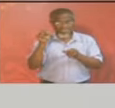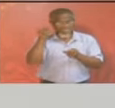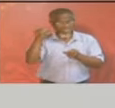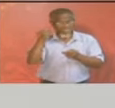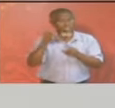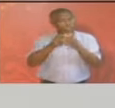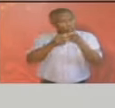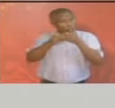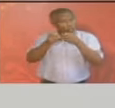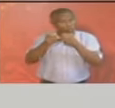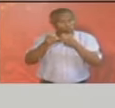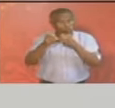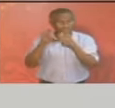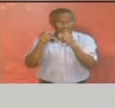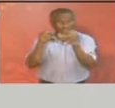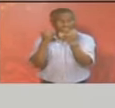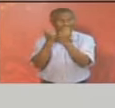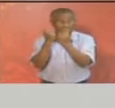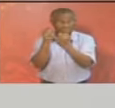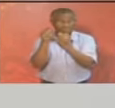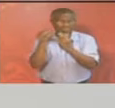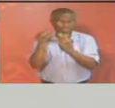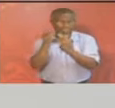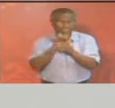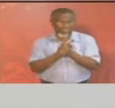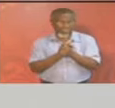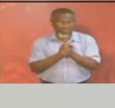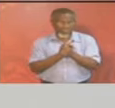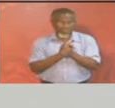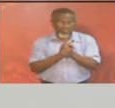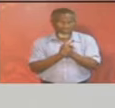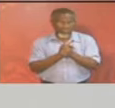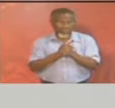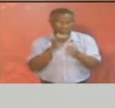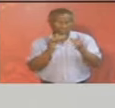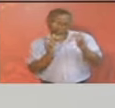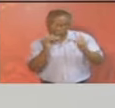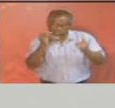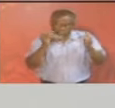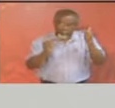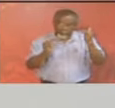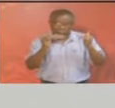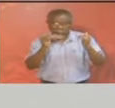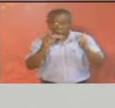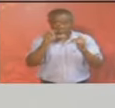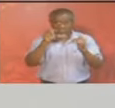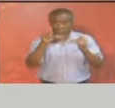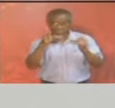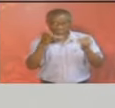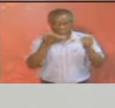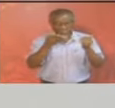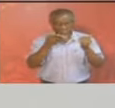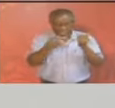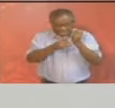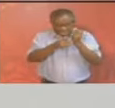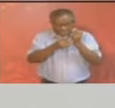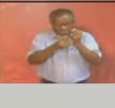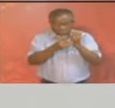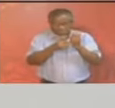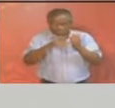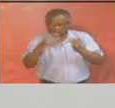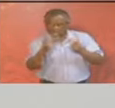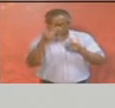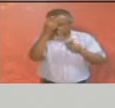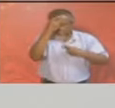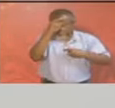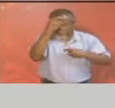program. The ranking of TB among the causes or the comorbidities actually isn't necessarily as high as you